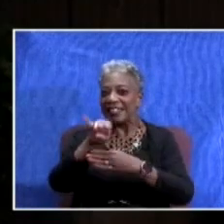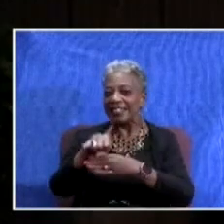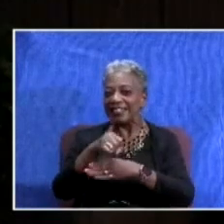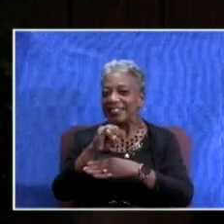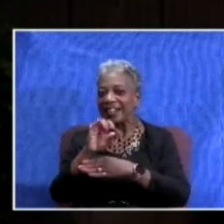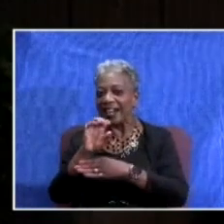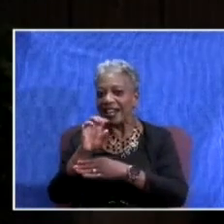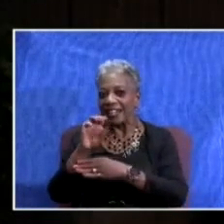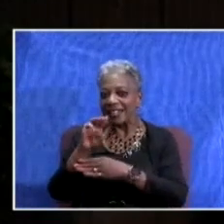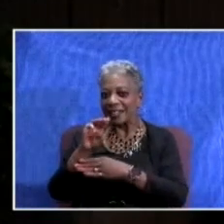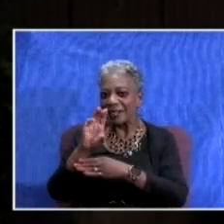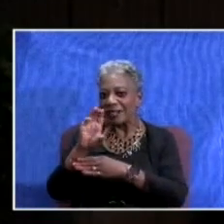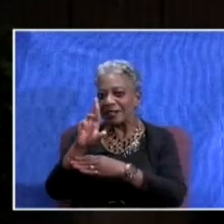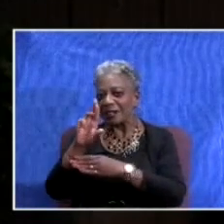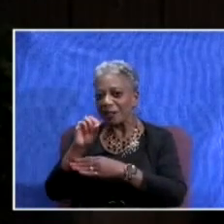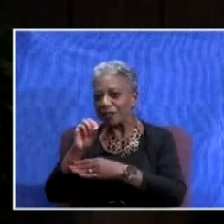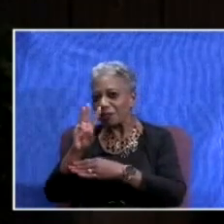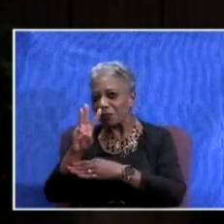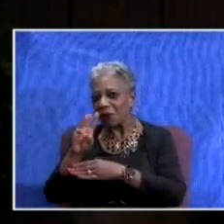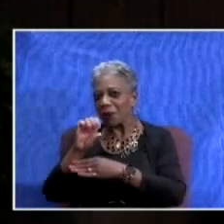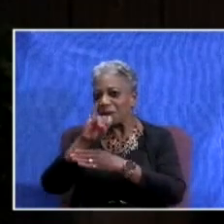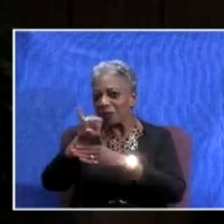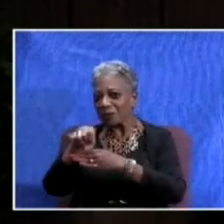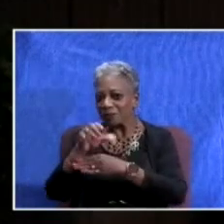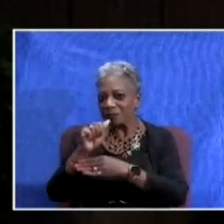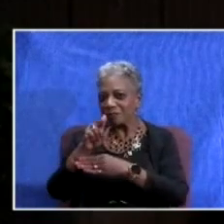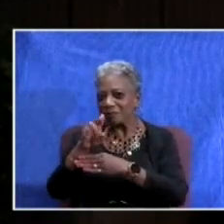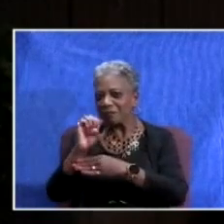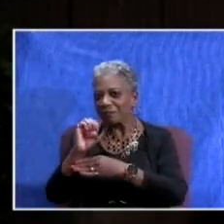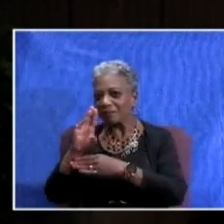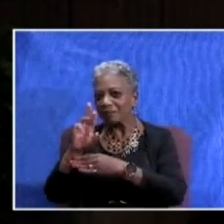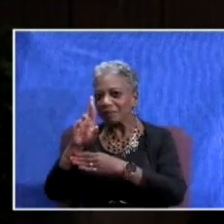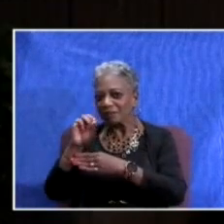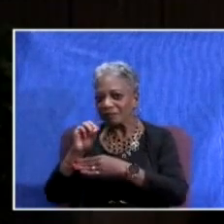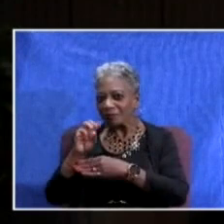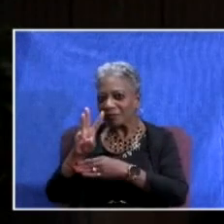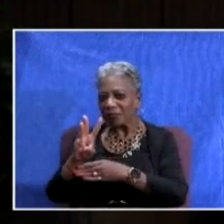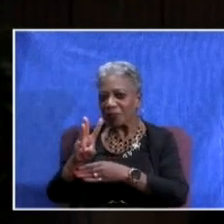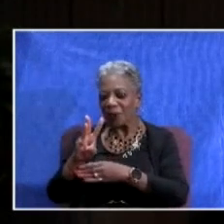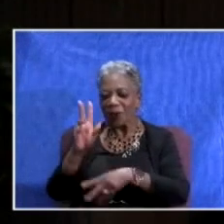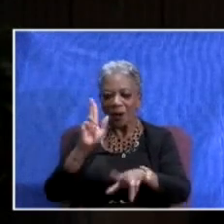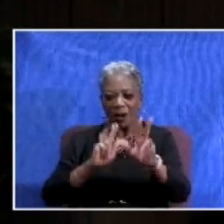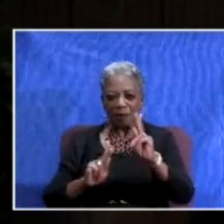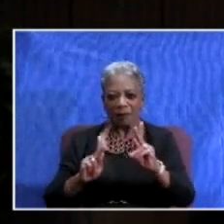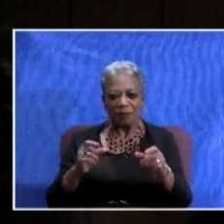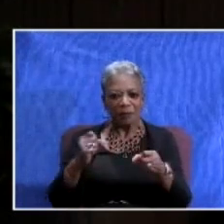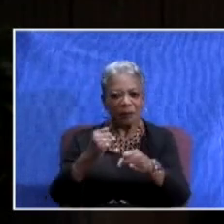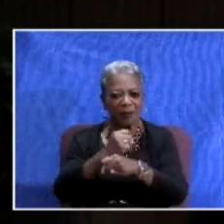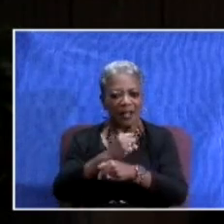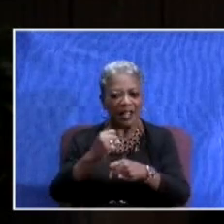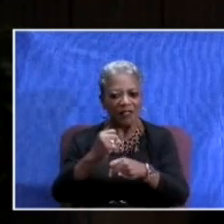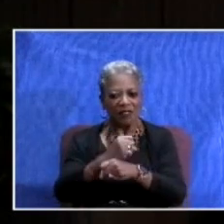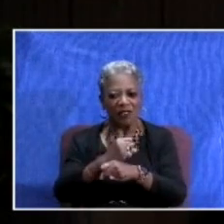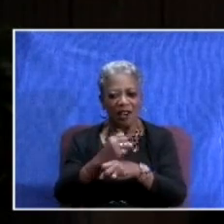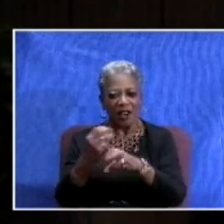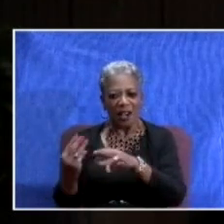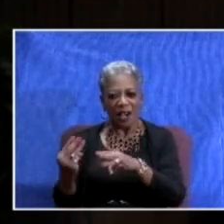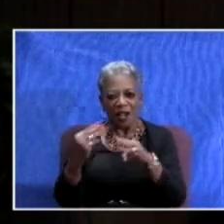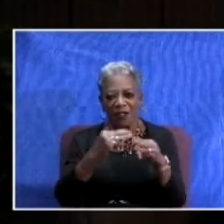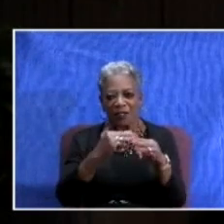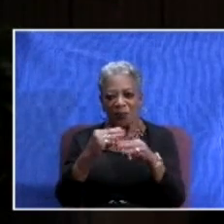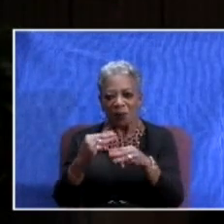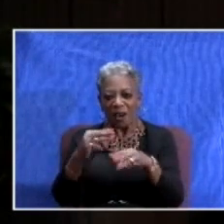people. We have fought in every war. As Benny Baye said, Crispus Attucks was